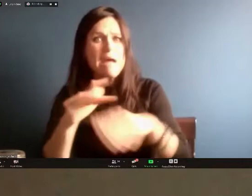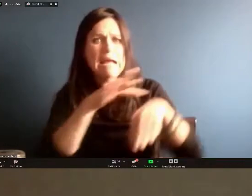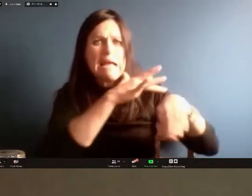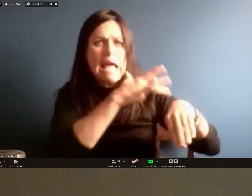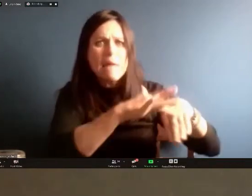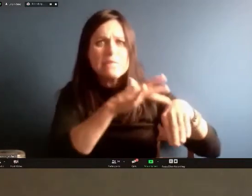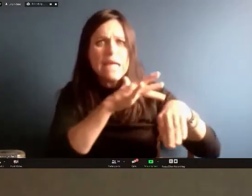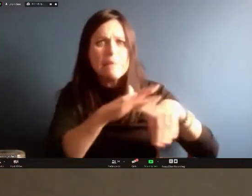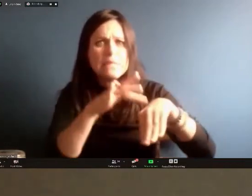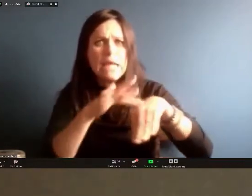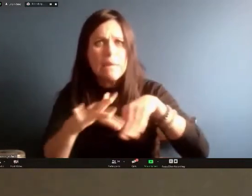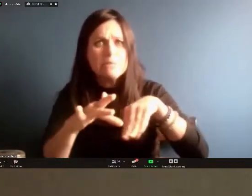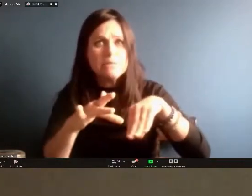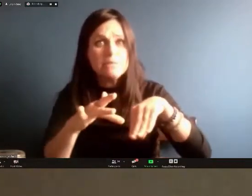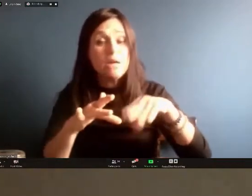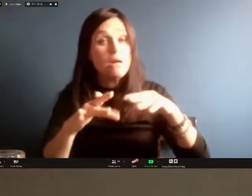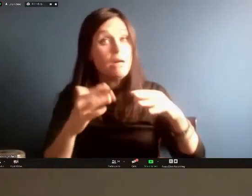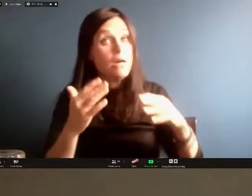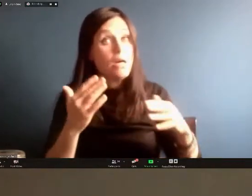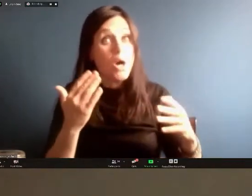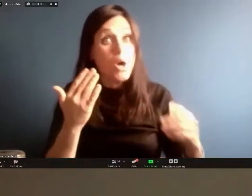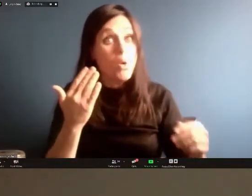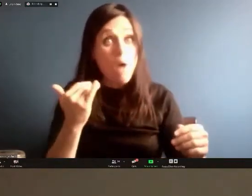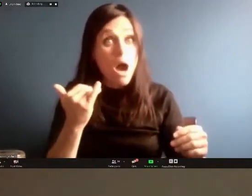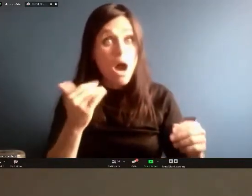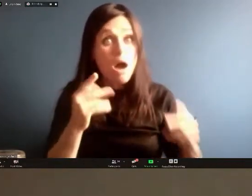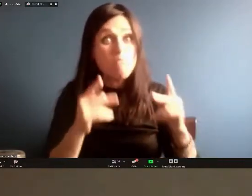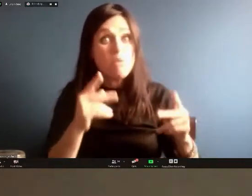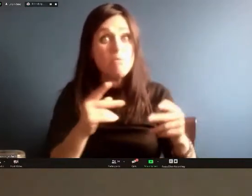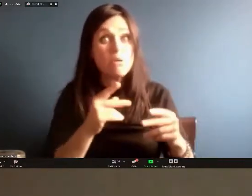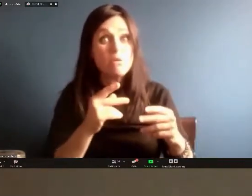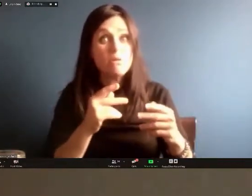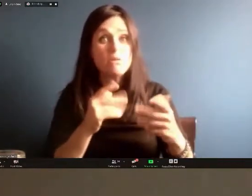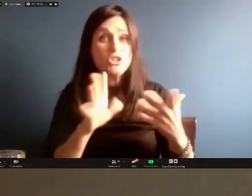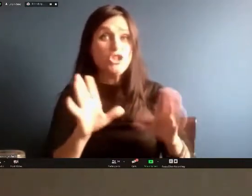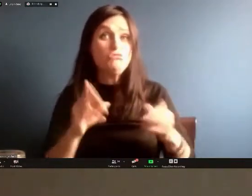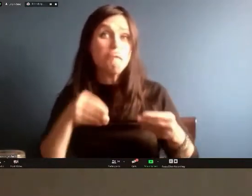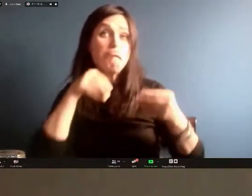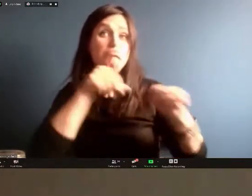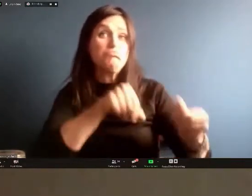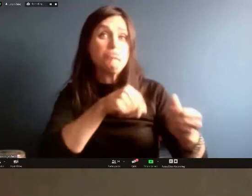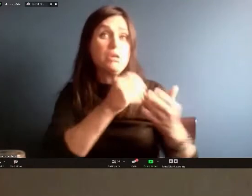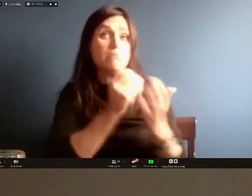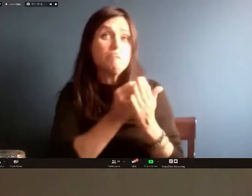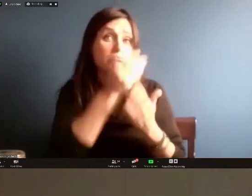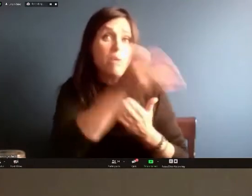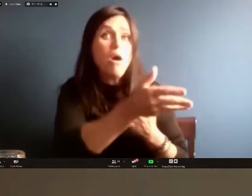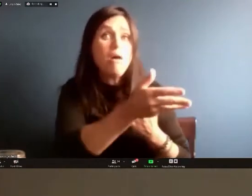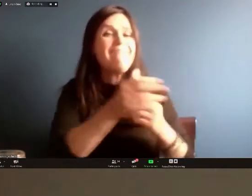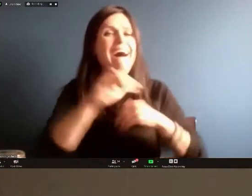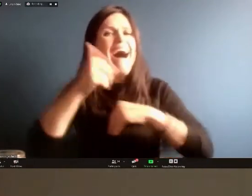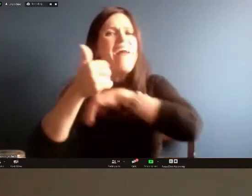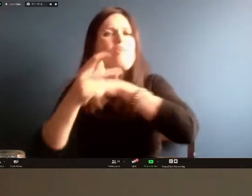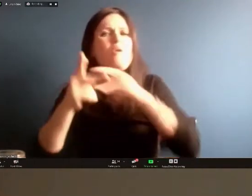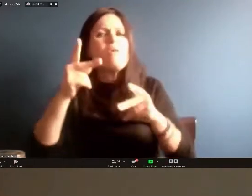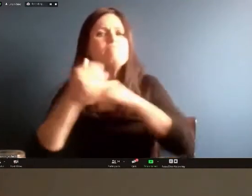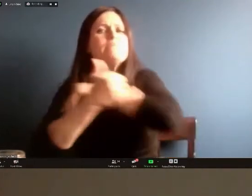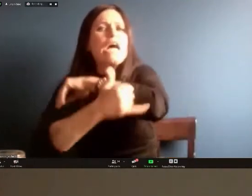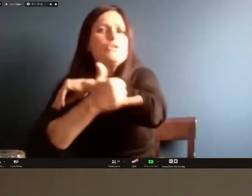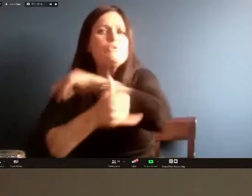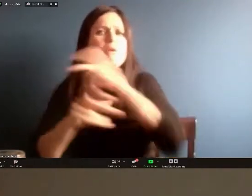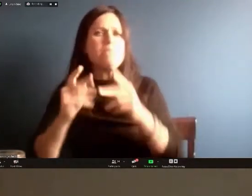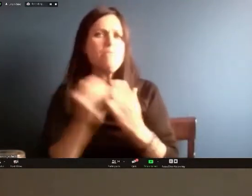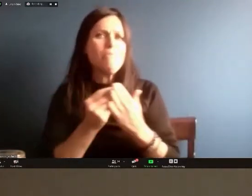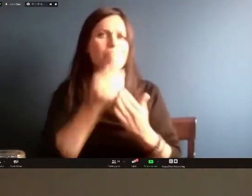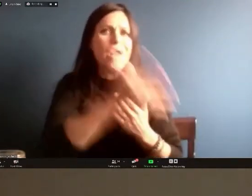estate market became a place for people to park their money. A lot of offshore money was coming in. And,